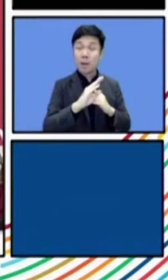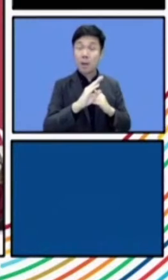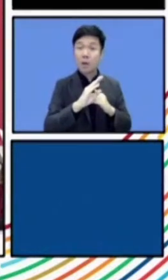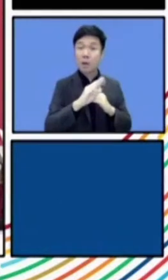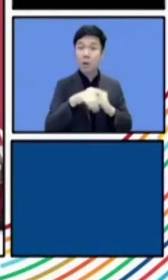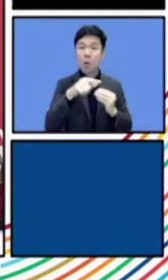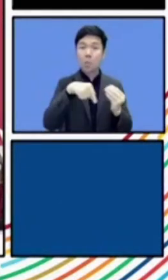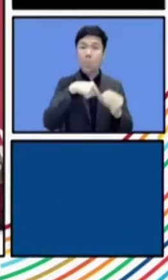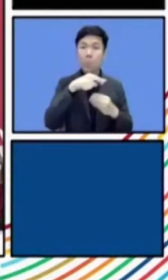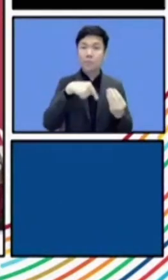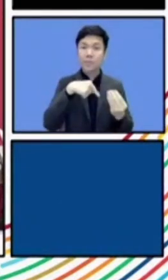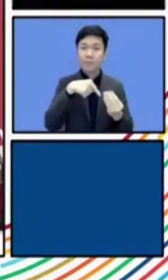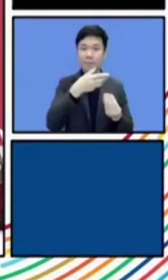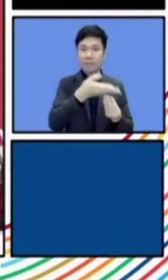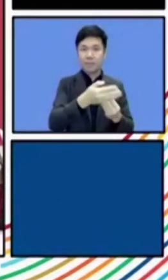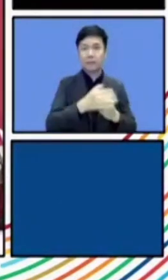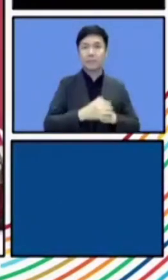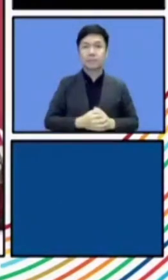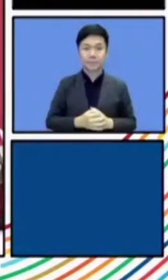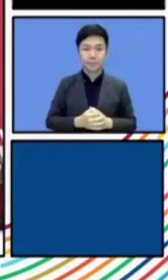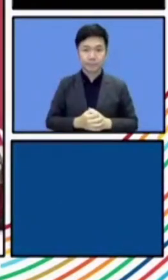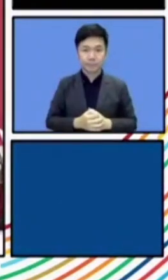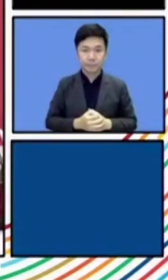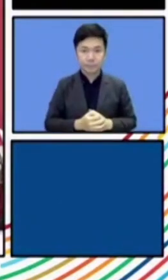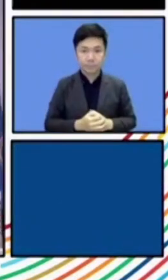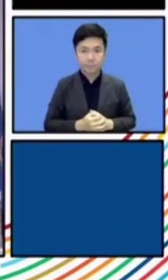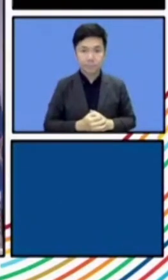the flow Bhutan you have the flow